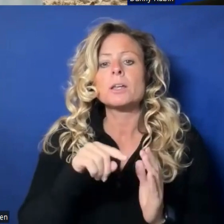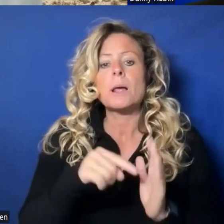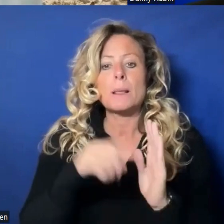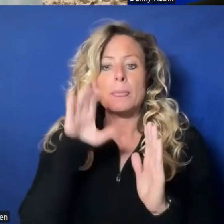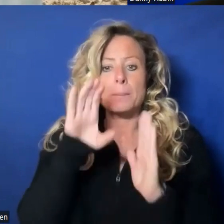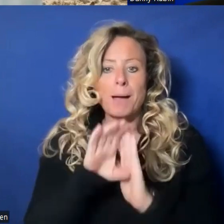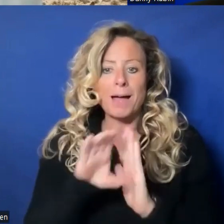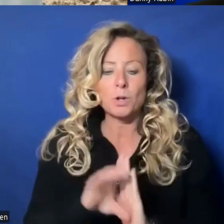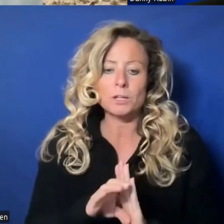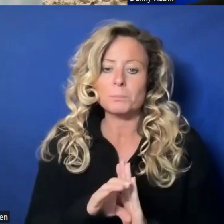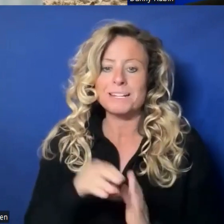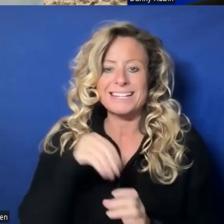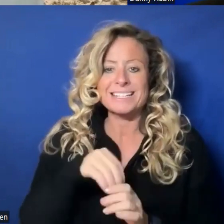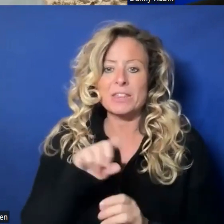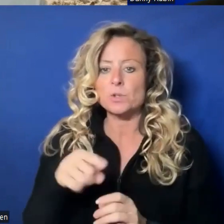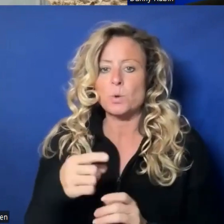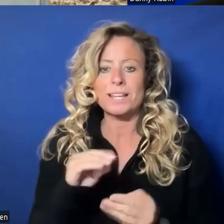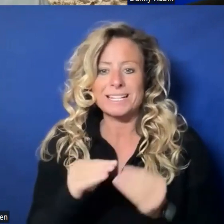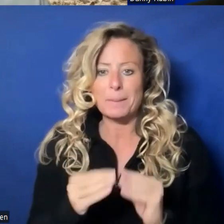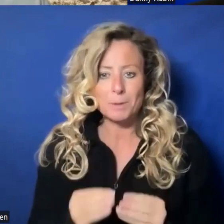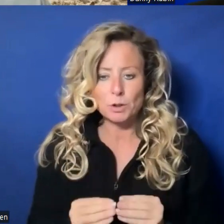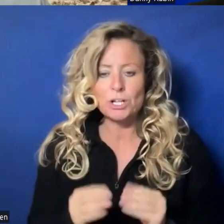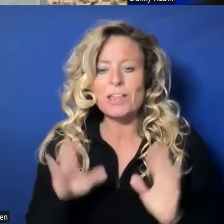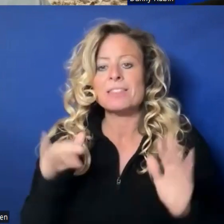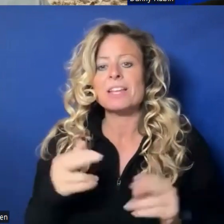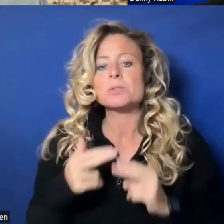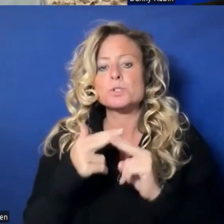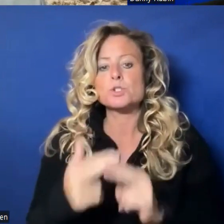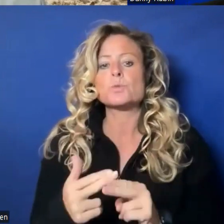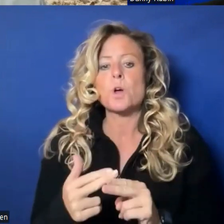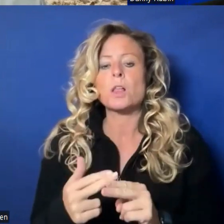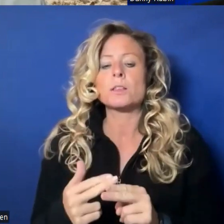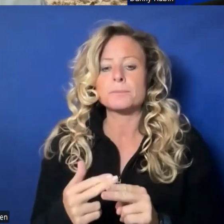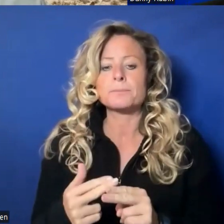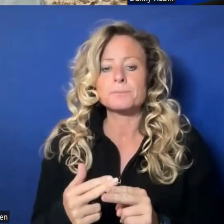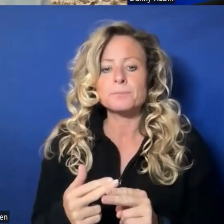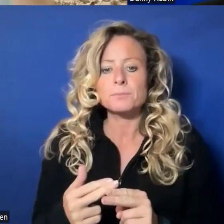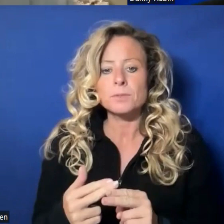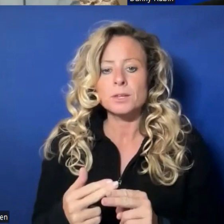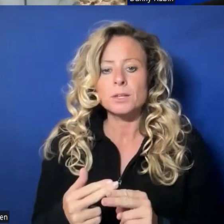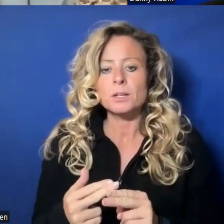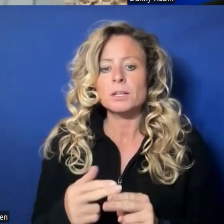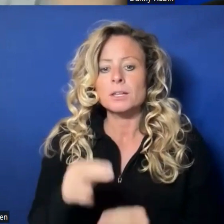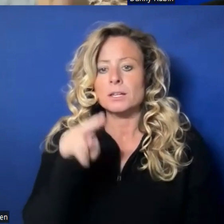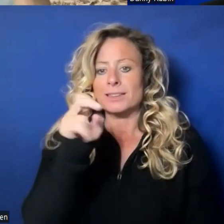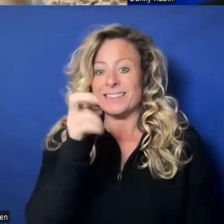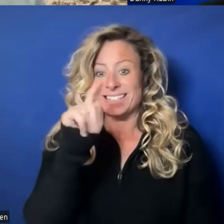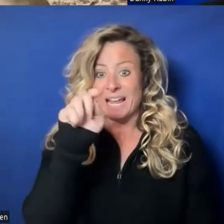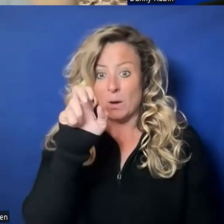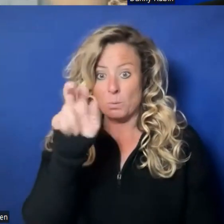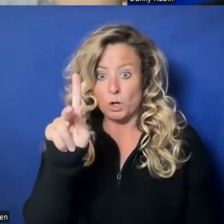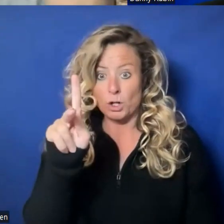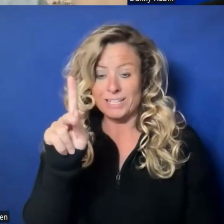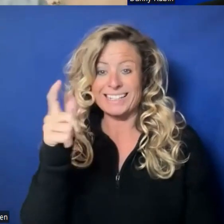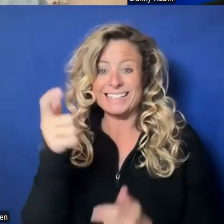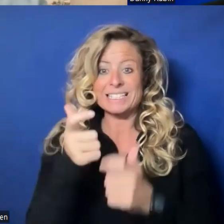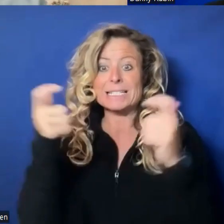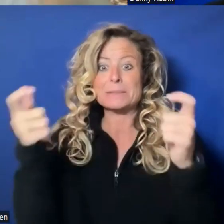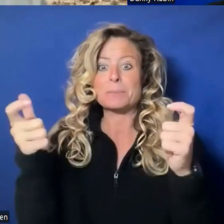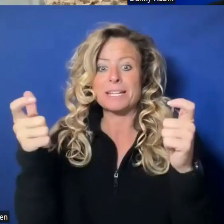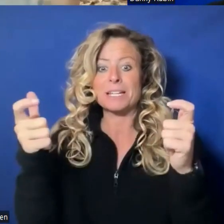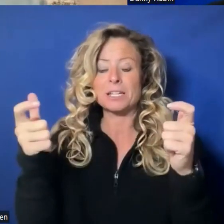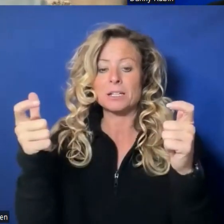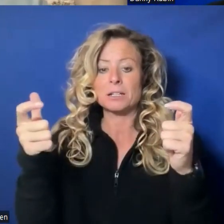there is just number. This is what we call neural networks. The network is this big